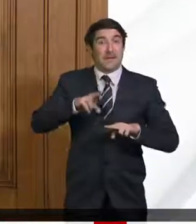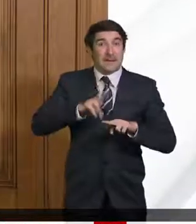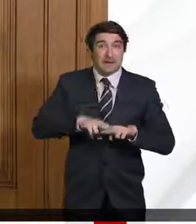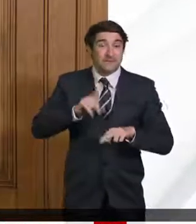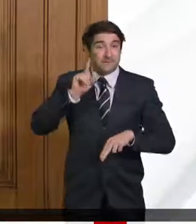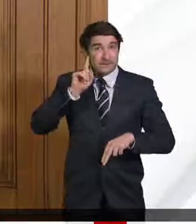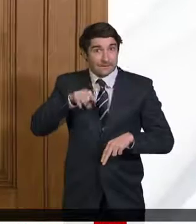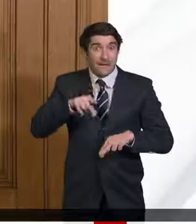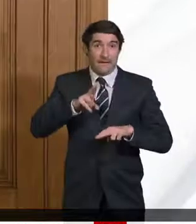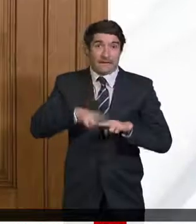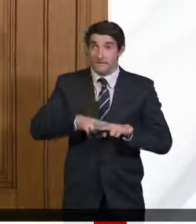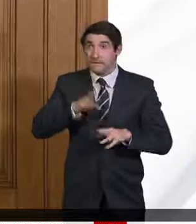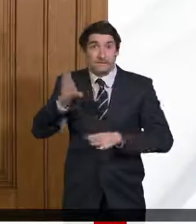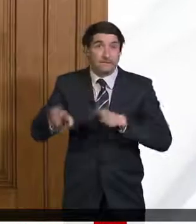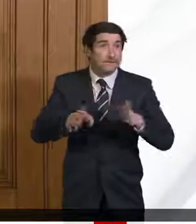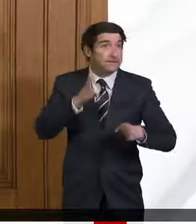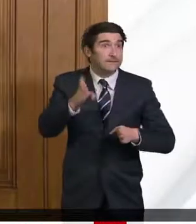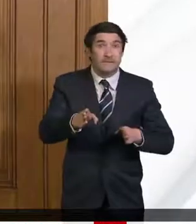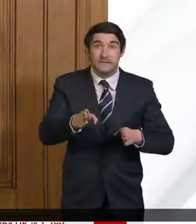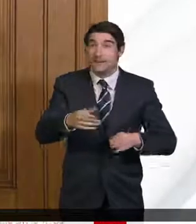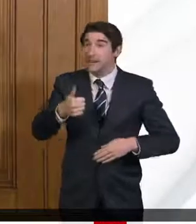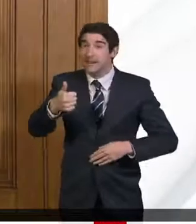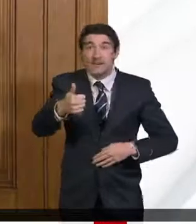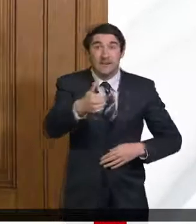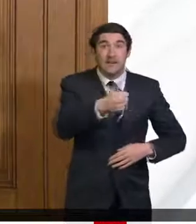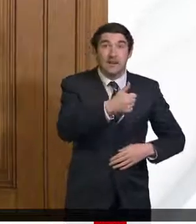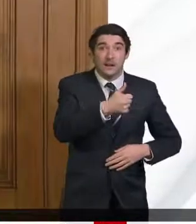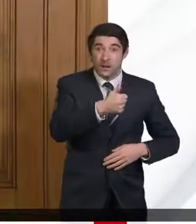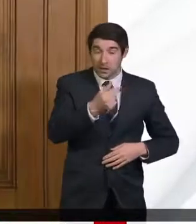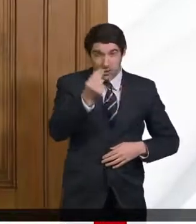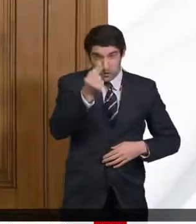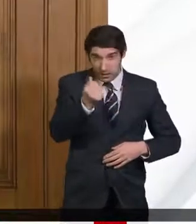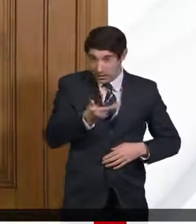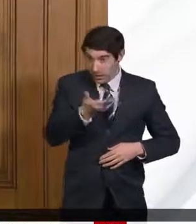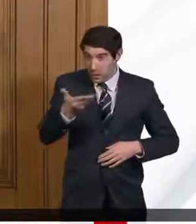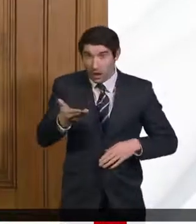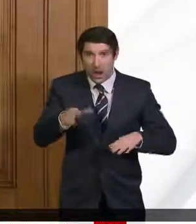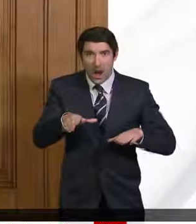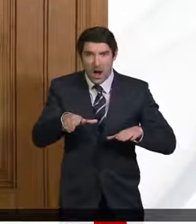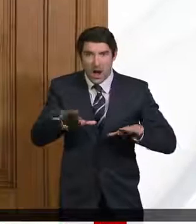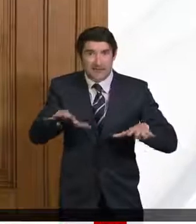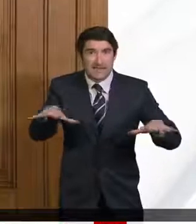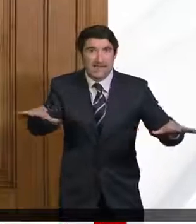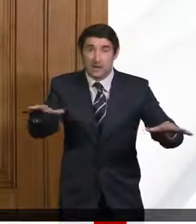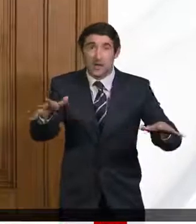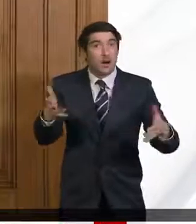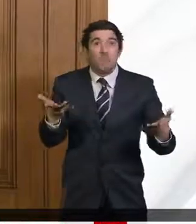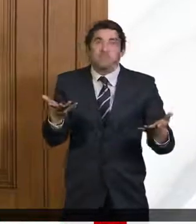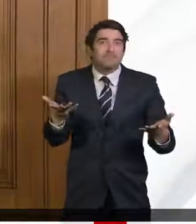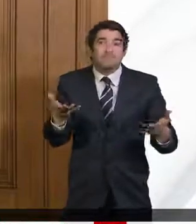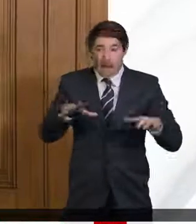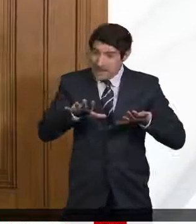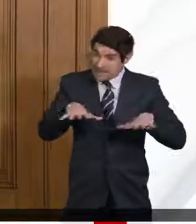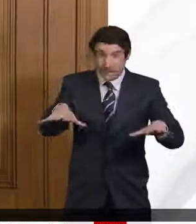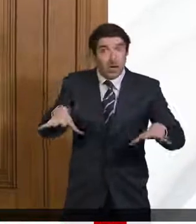of deaths and we will take the pressure off our hospitals and our health system. And the charts that I'm about to show you will show